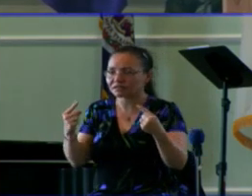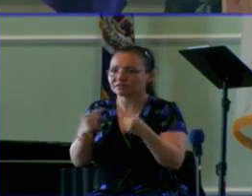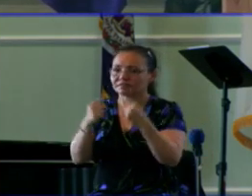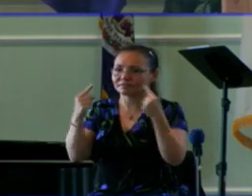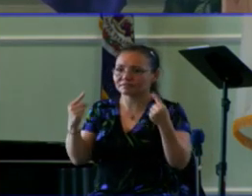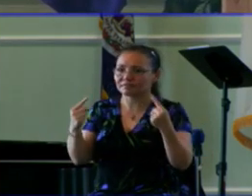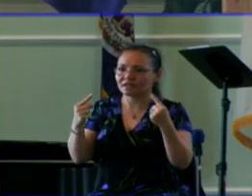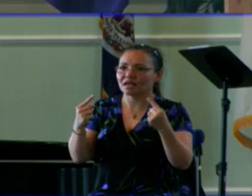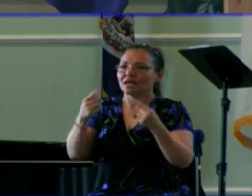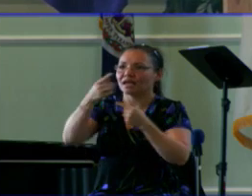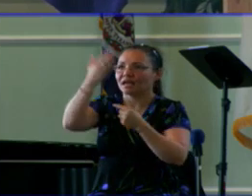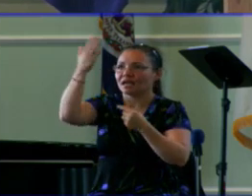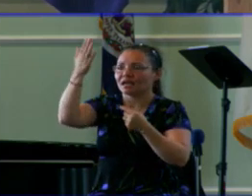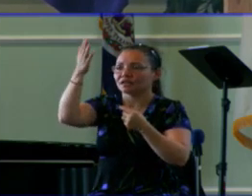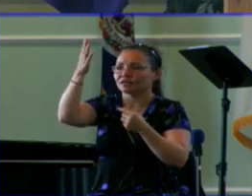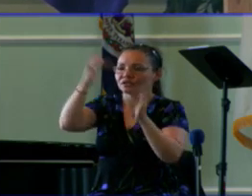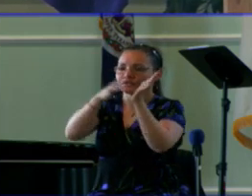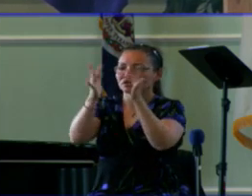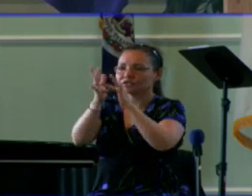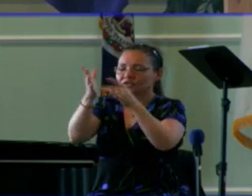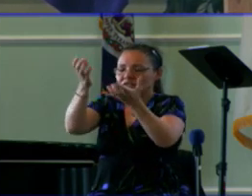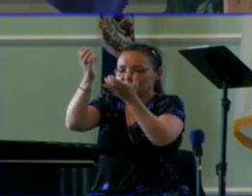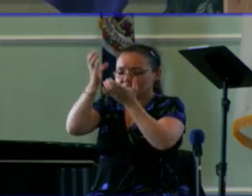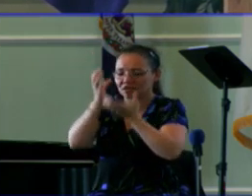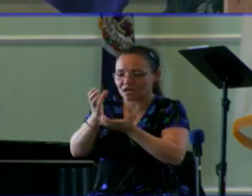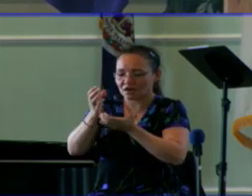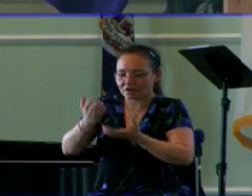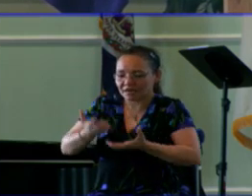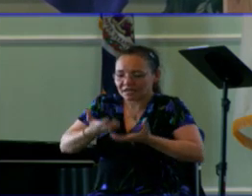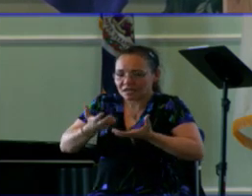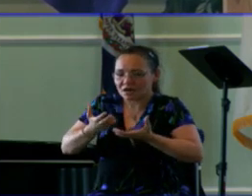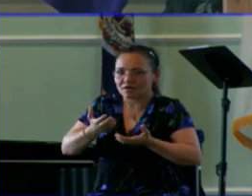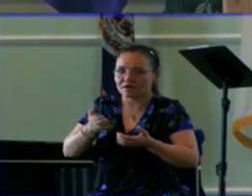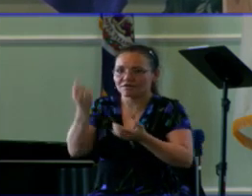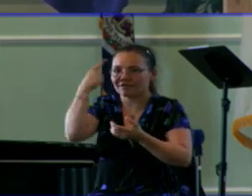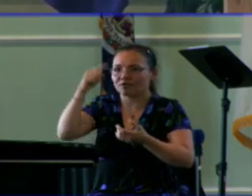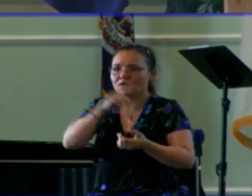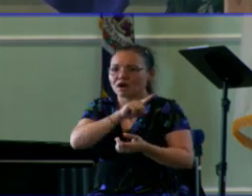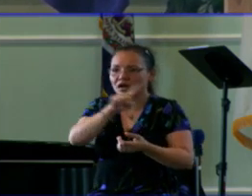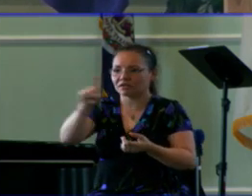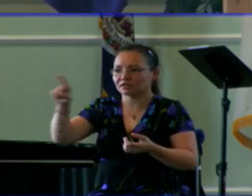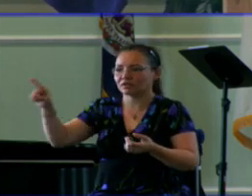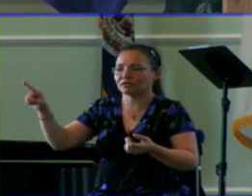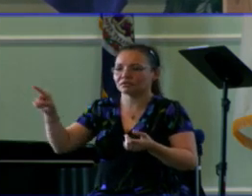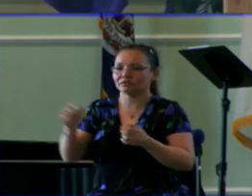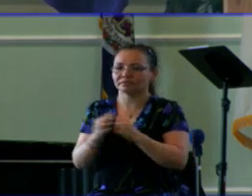Jesus carried that for us. And he carried that for you.